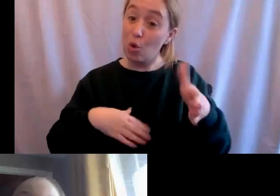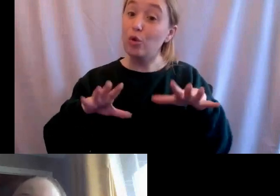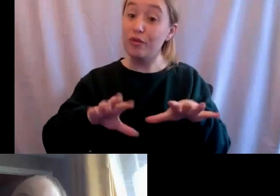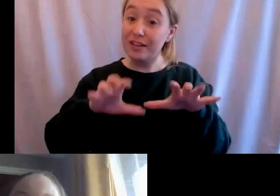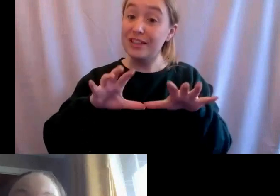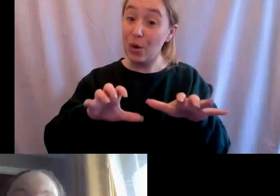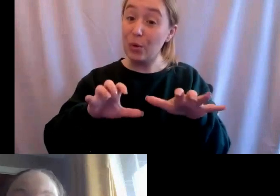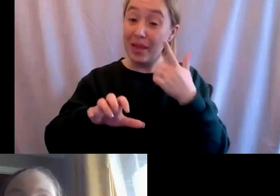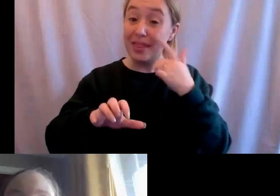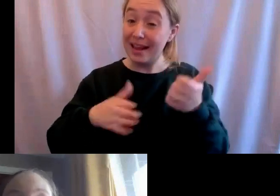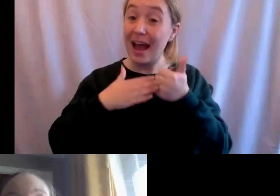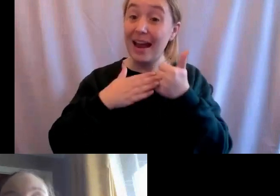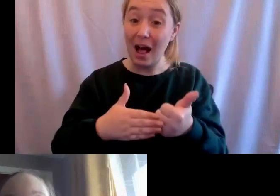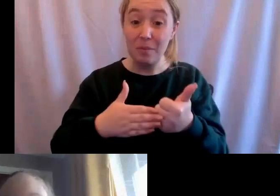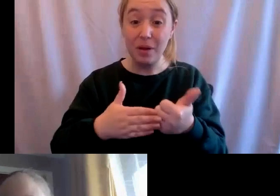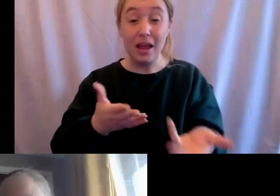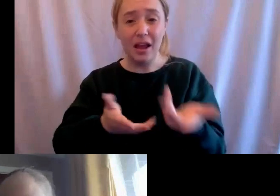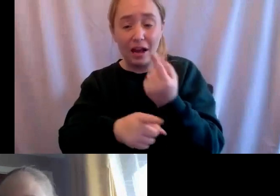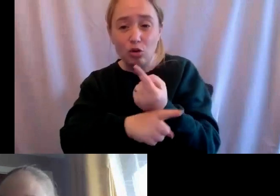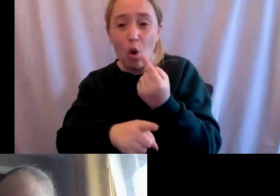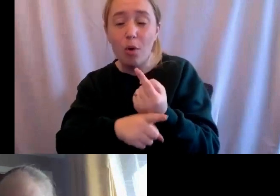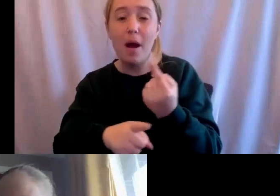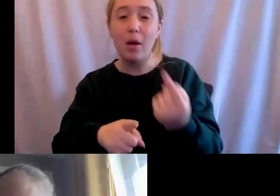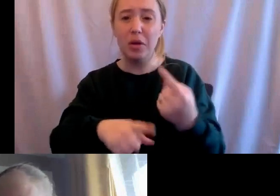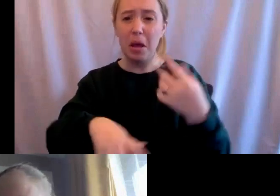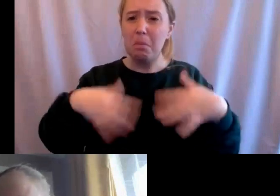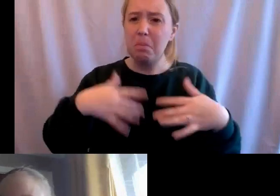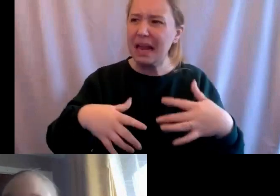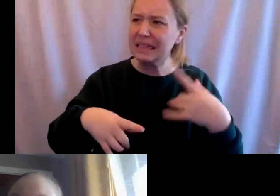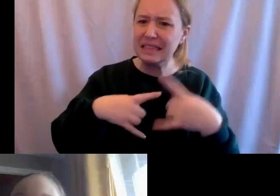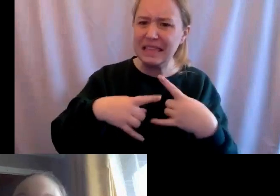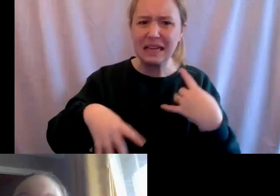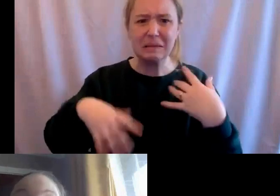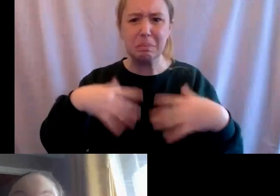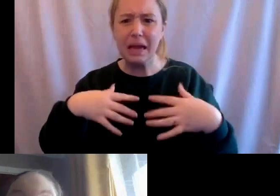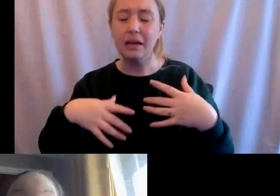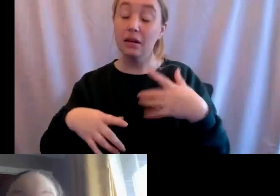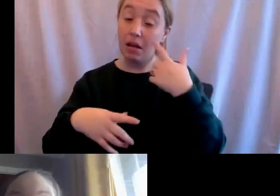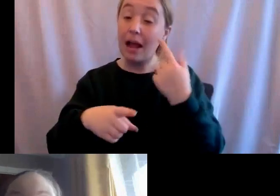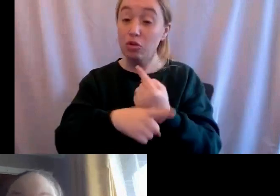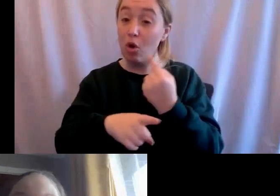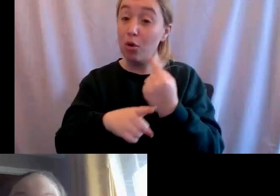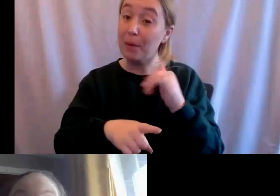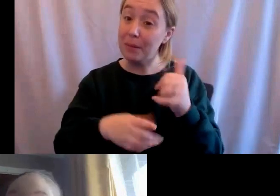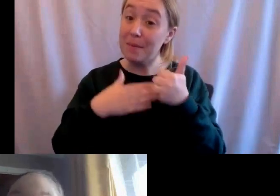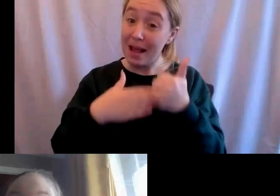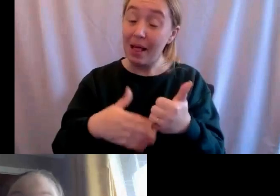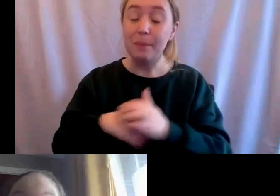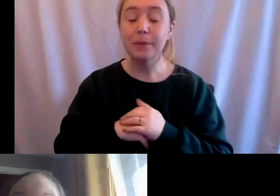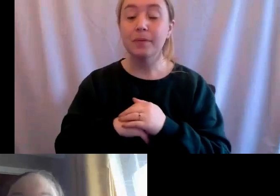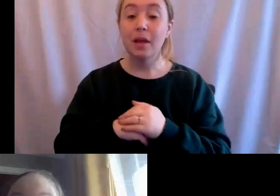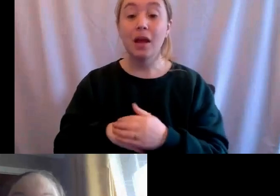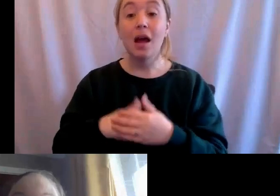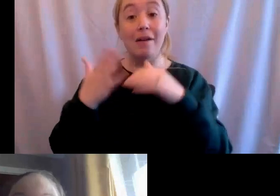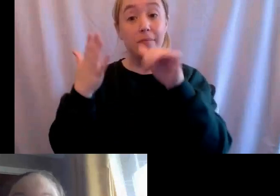you. Let us understand what the problems are and get some resolution for you. Well, that was quite a list, wasn't it? It can be very,